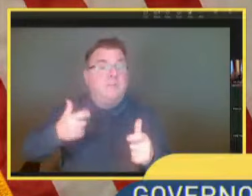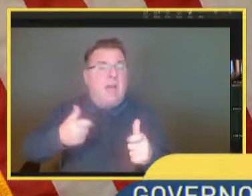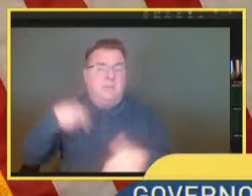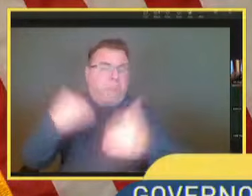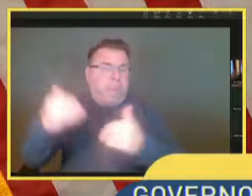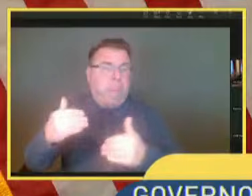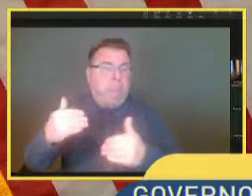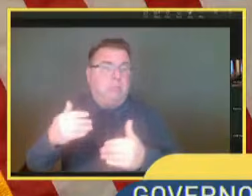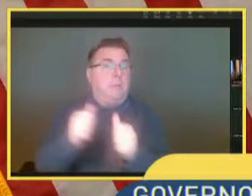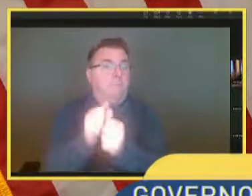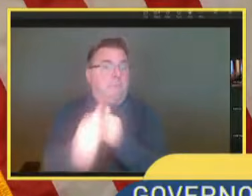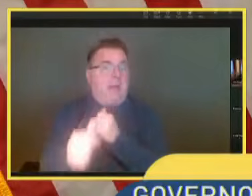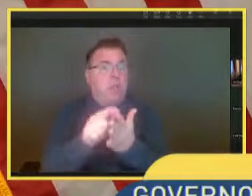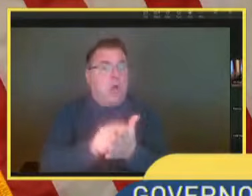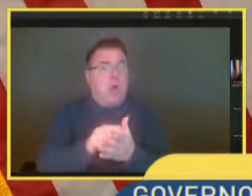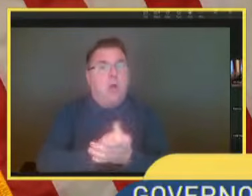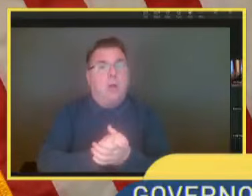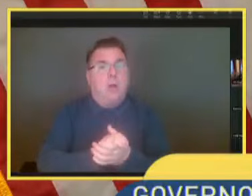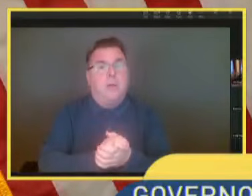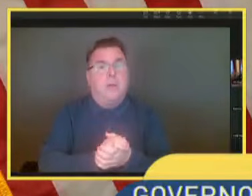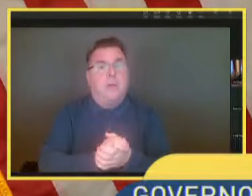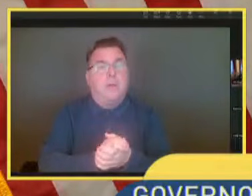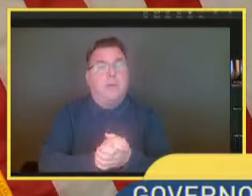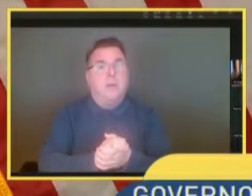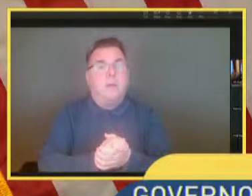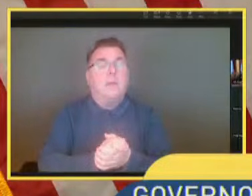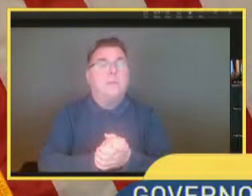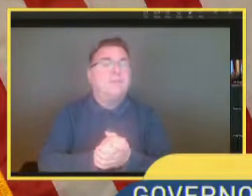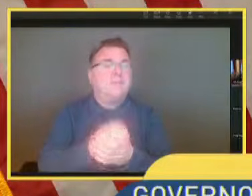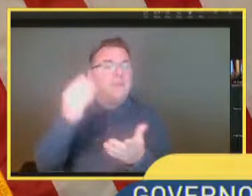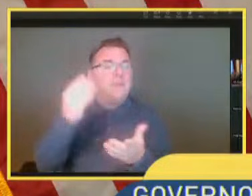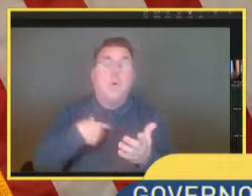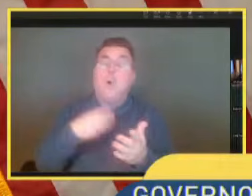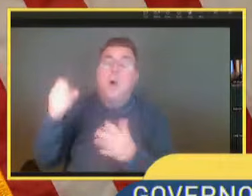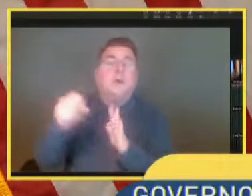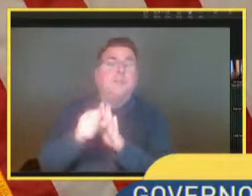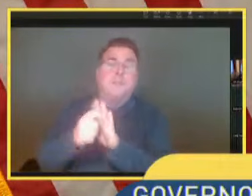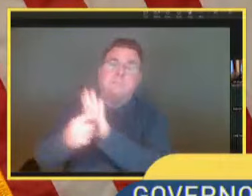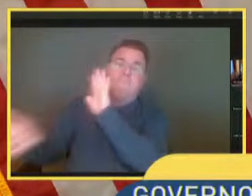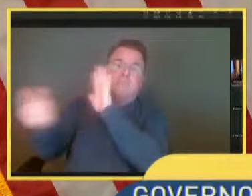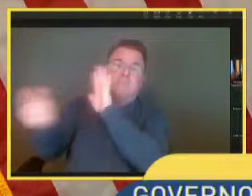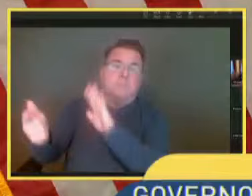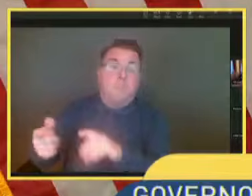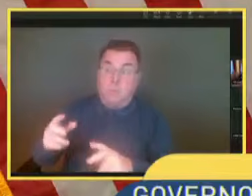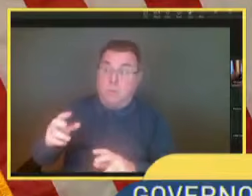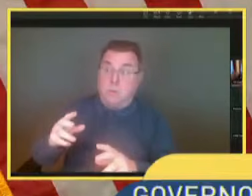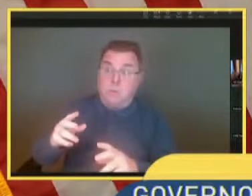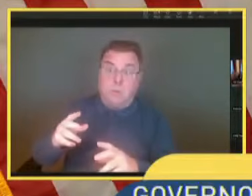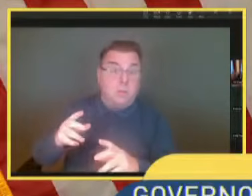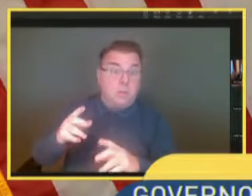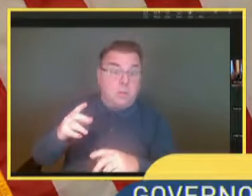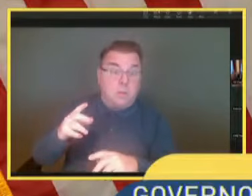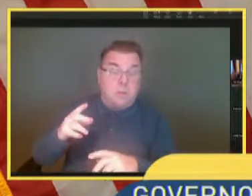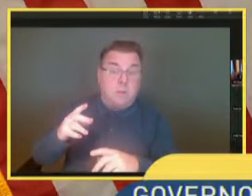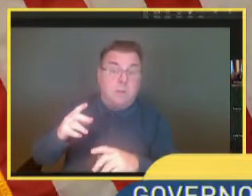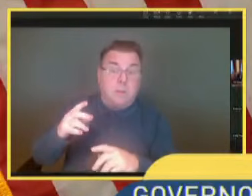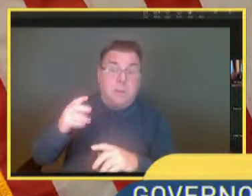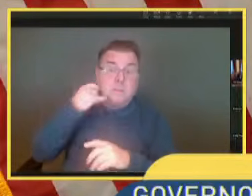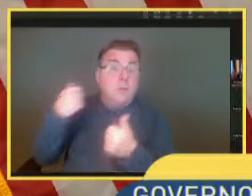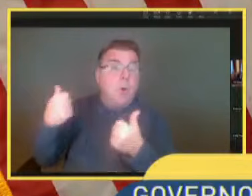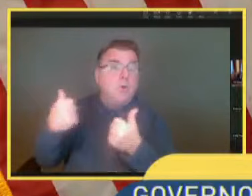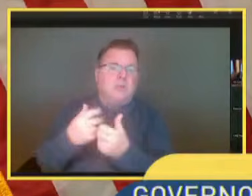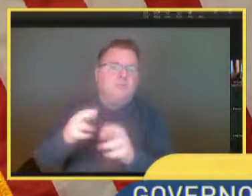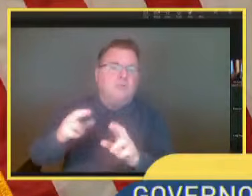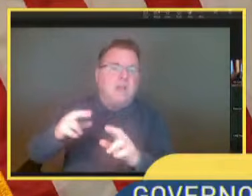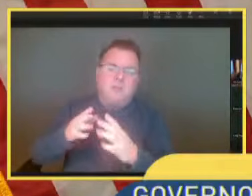need to make a statement about this. That's not going to happen in Washington State. And we are certainly ready to defend that law if it's challenged by anybody.